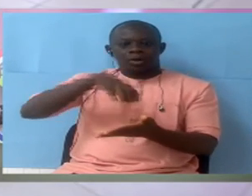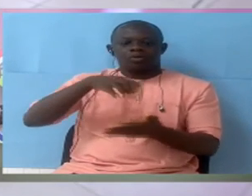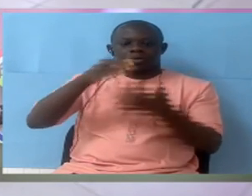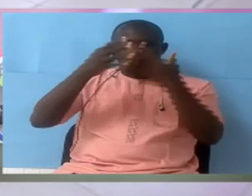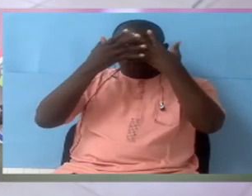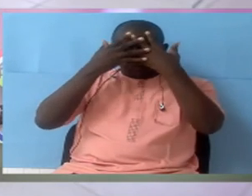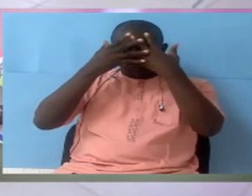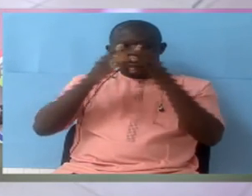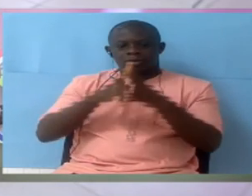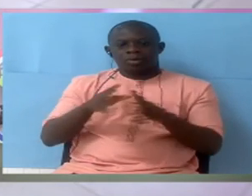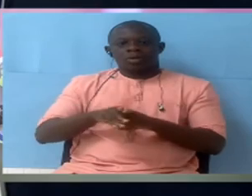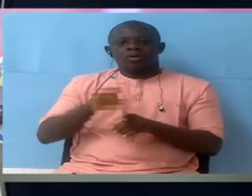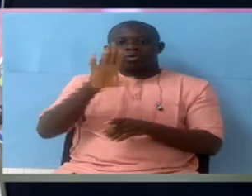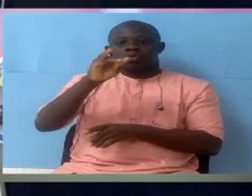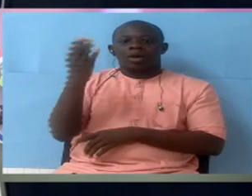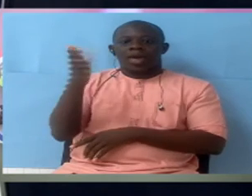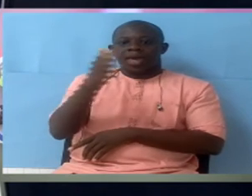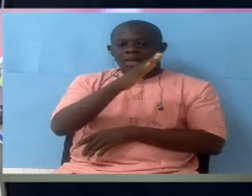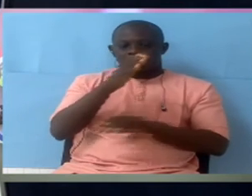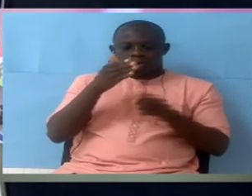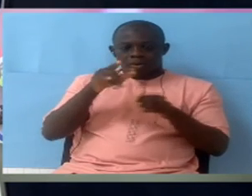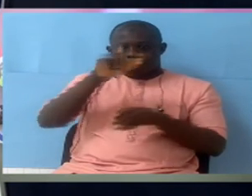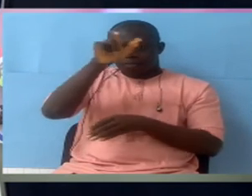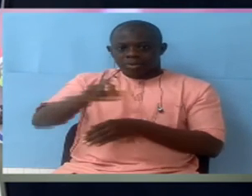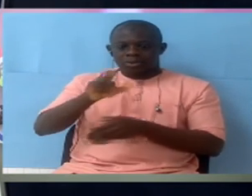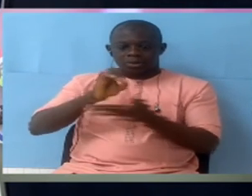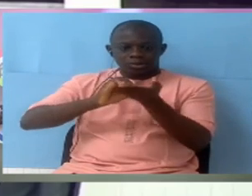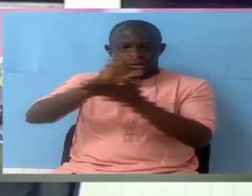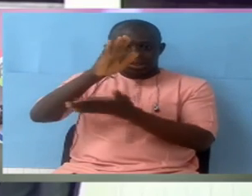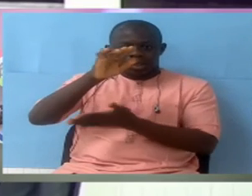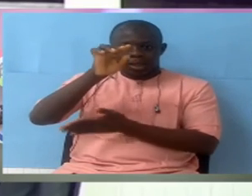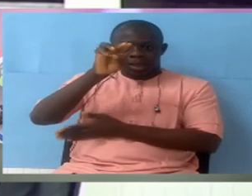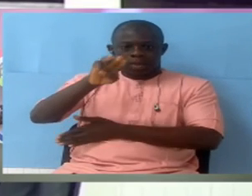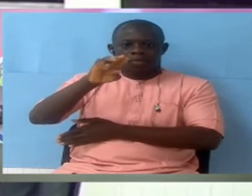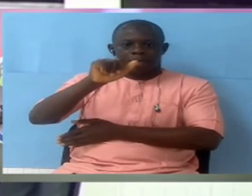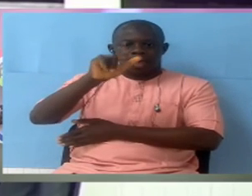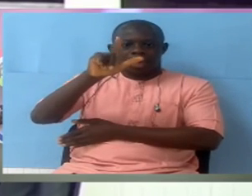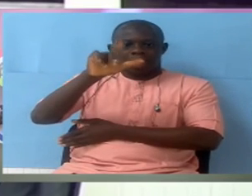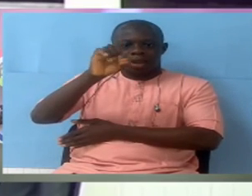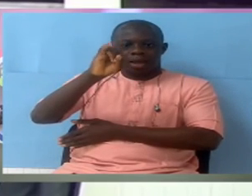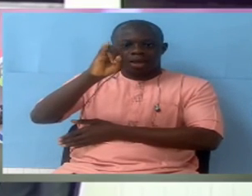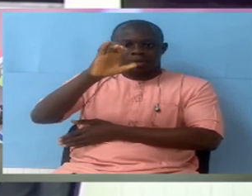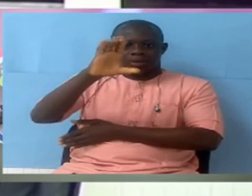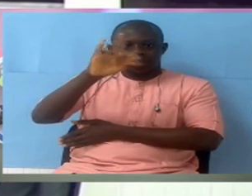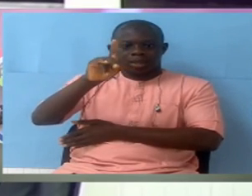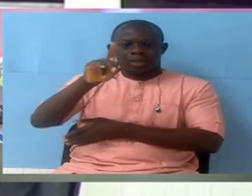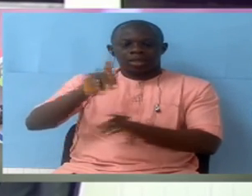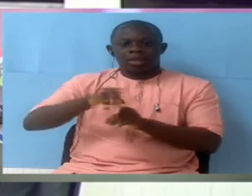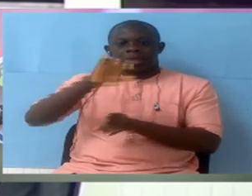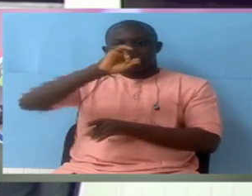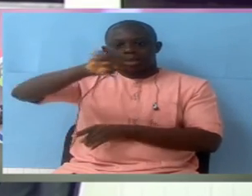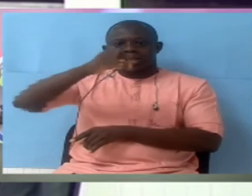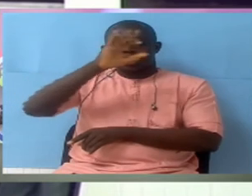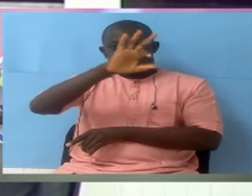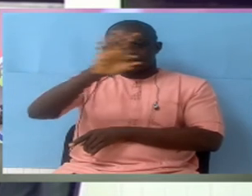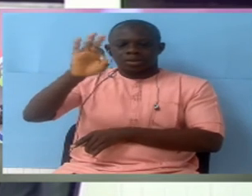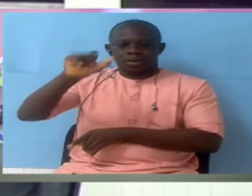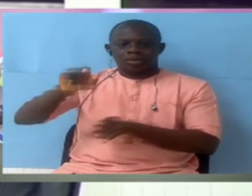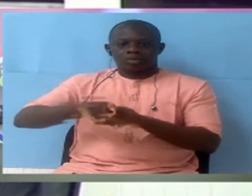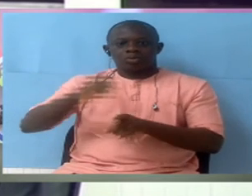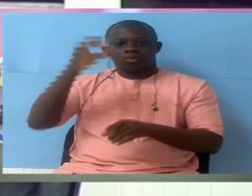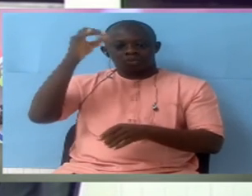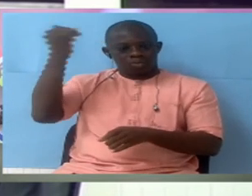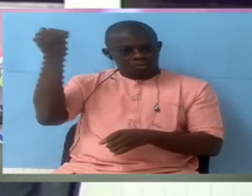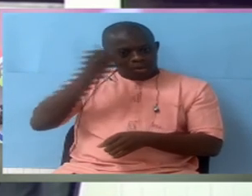Did anyone order Malik Jata to hit you? Ndax dafa am ku jox Malik Jata bobu kaddu pour mu dor